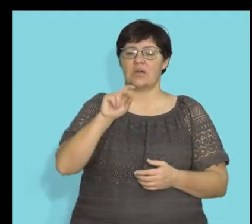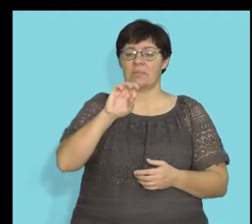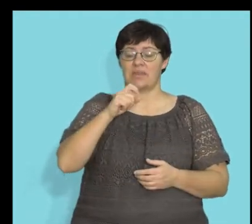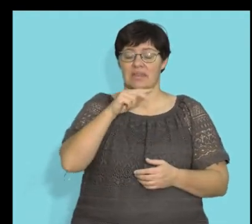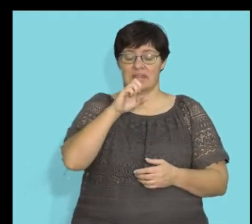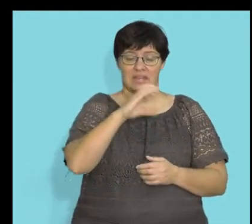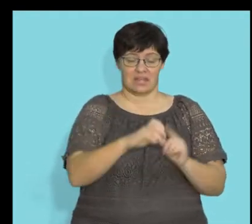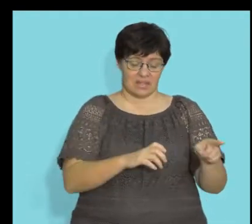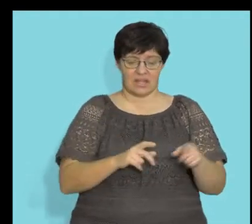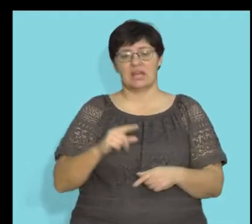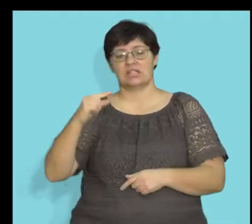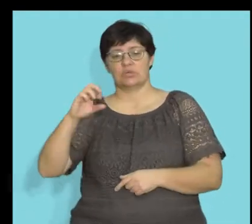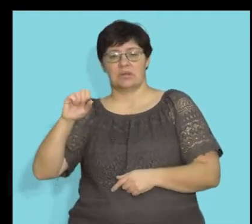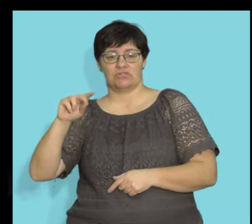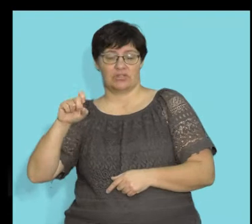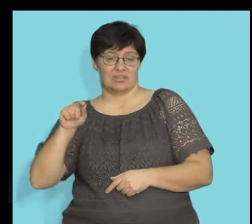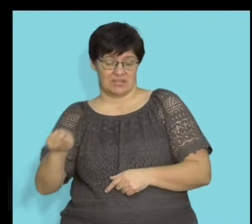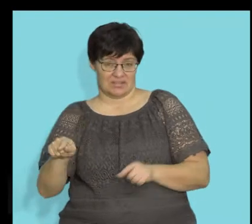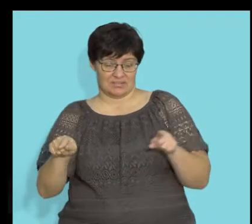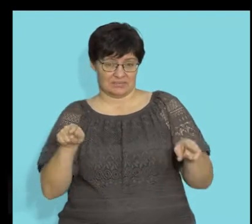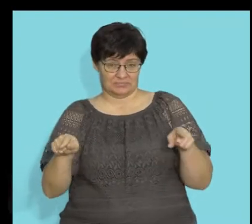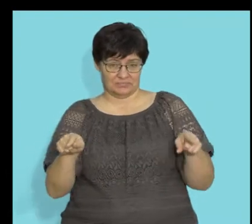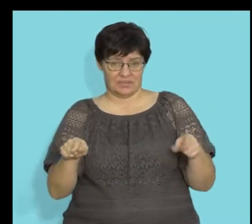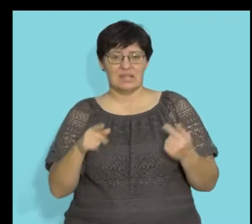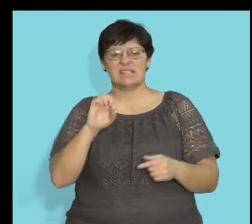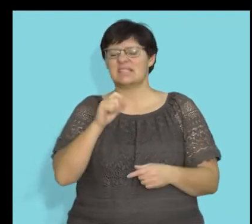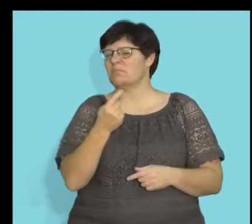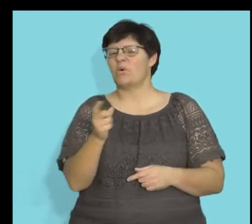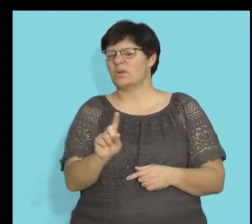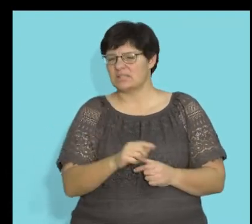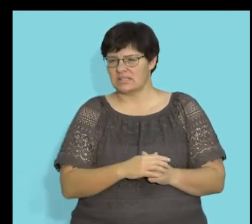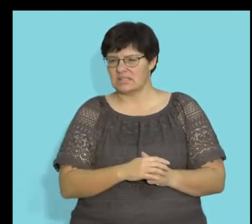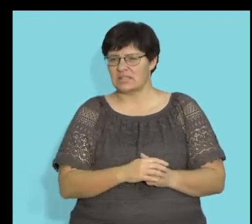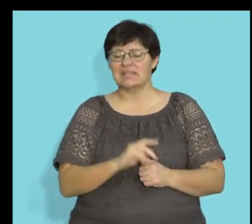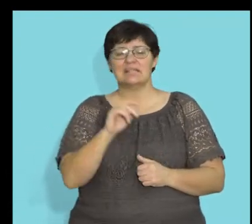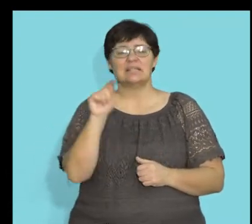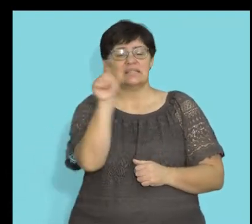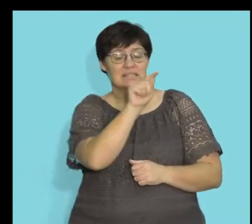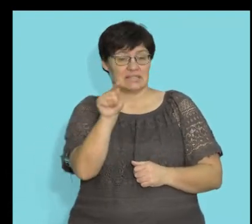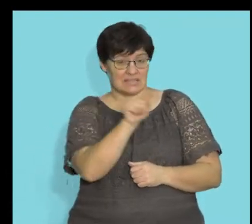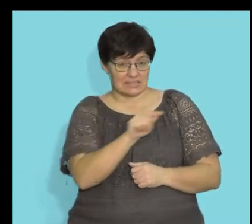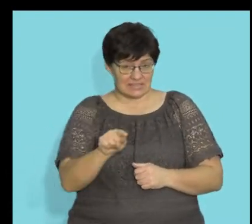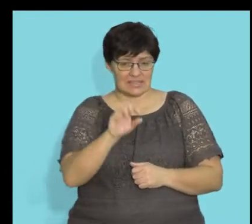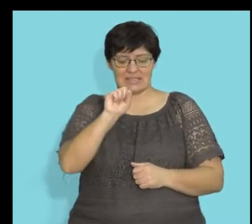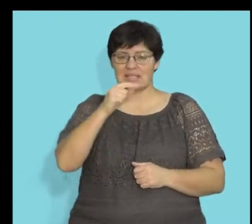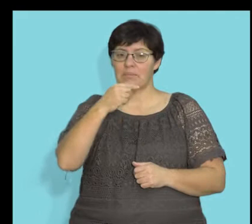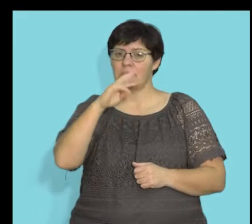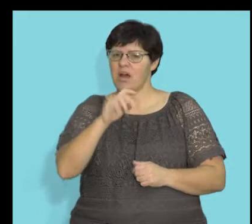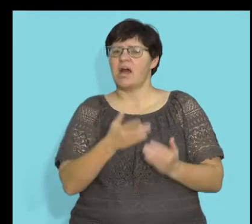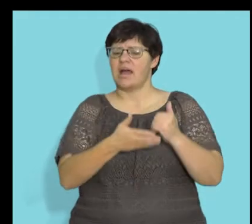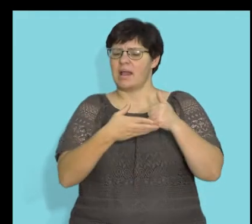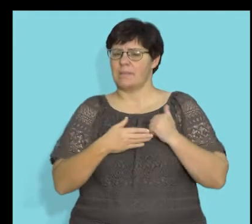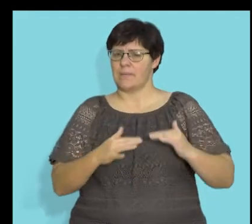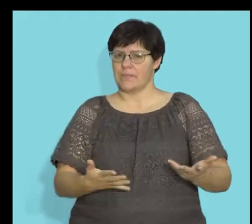as geometric series, and we are going to be defining what sigma is and how sigma can help us